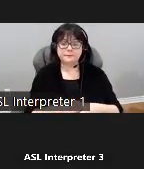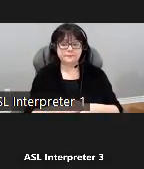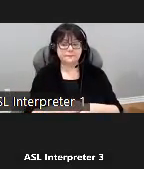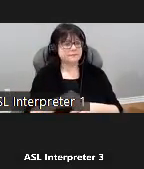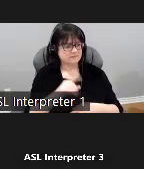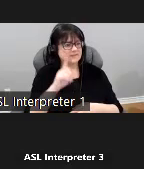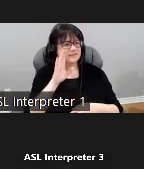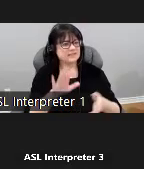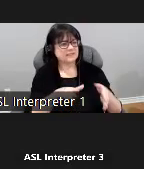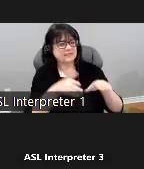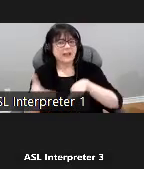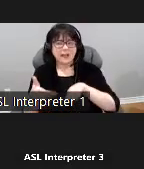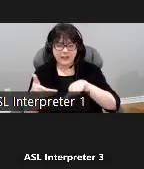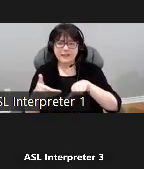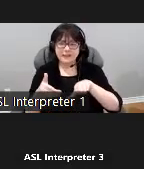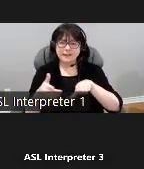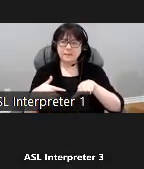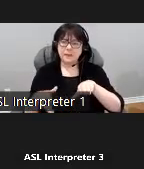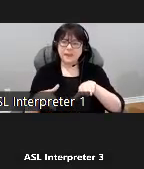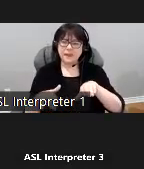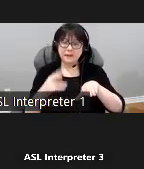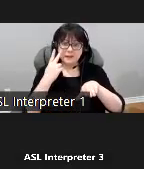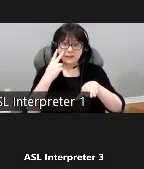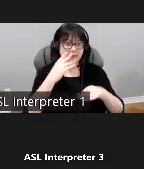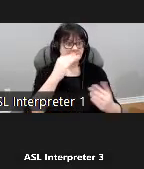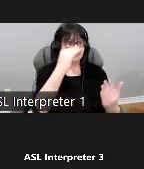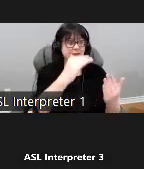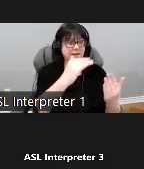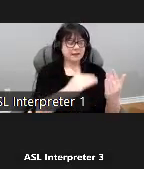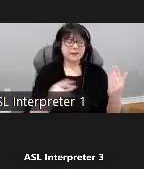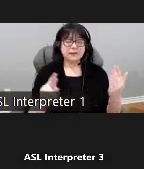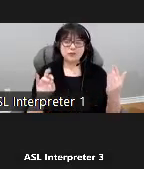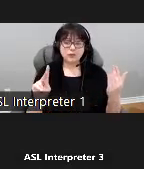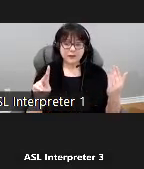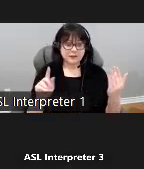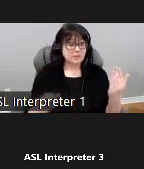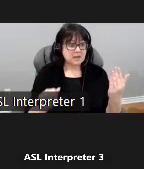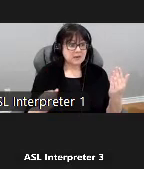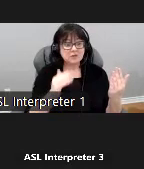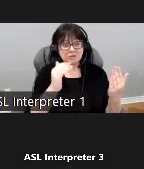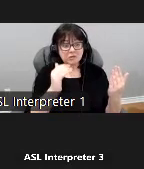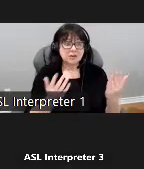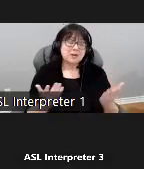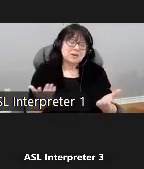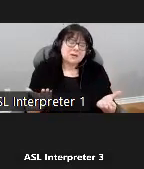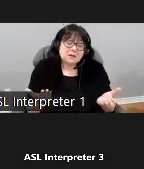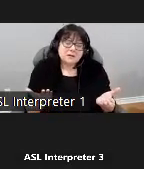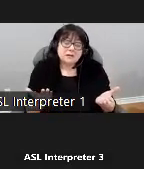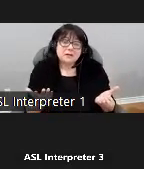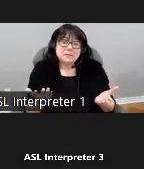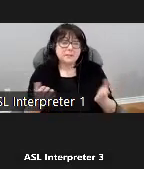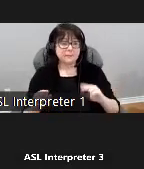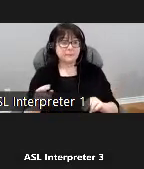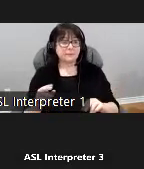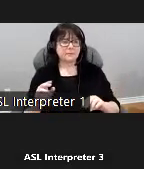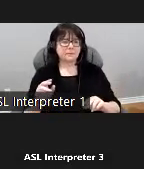things showing up in a situation where there is domestic violence, people will say, well, I don't think it'll